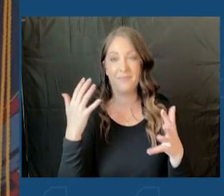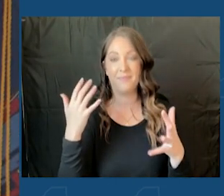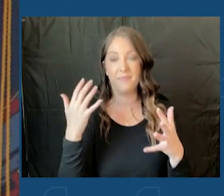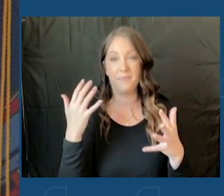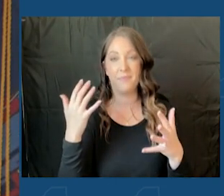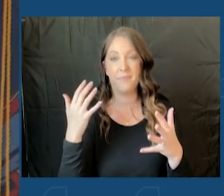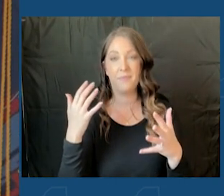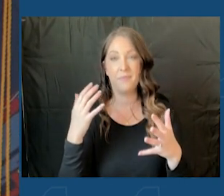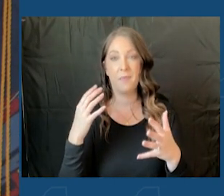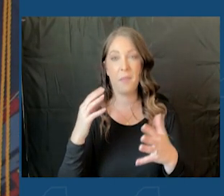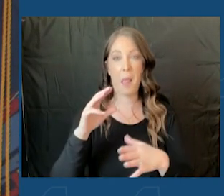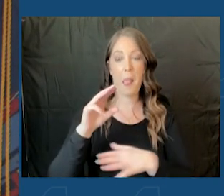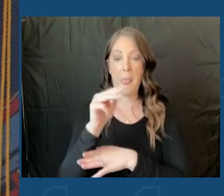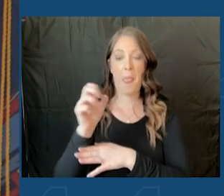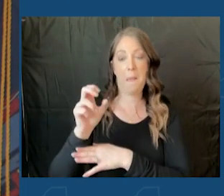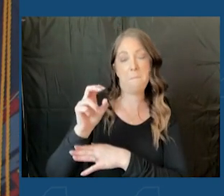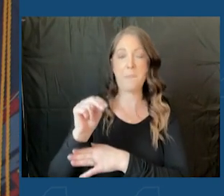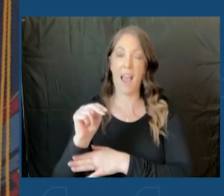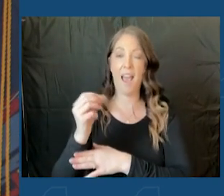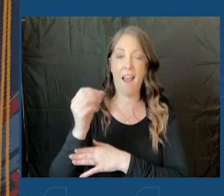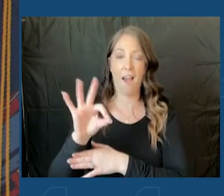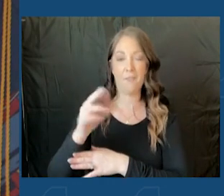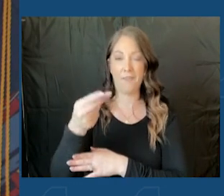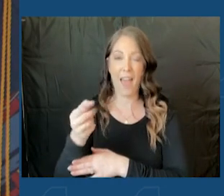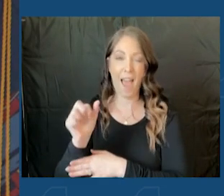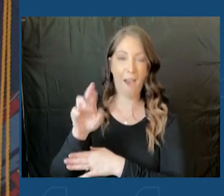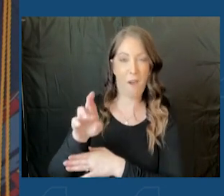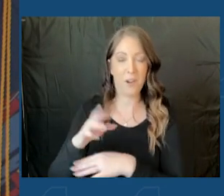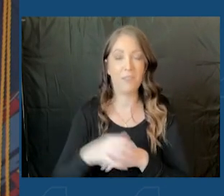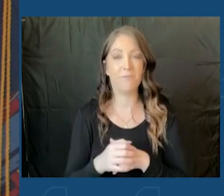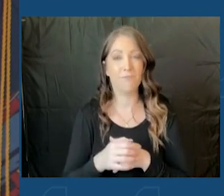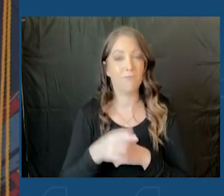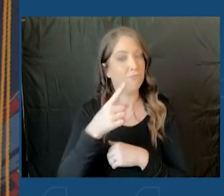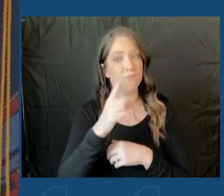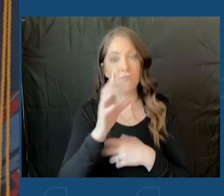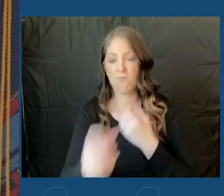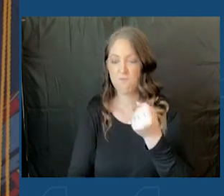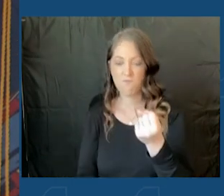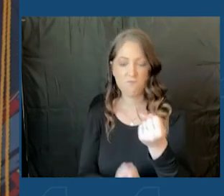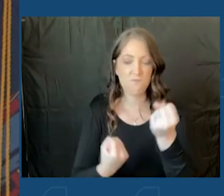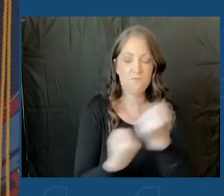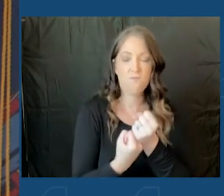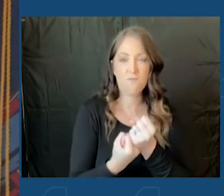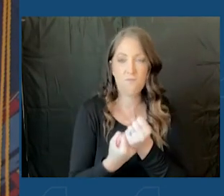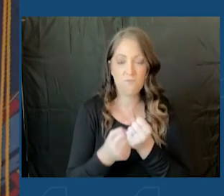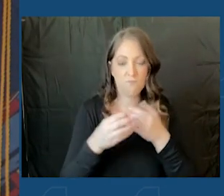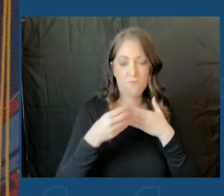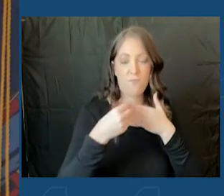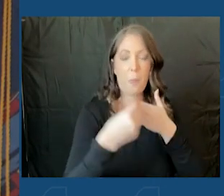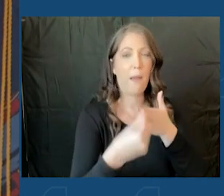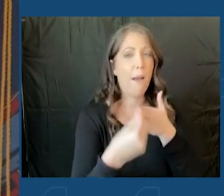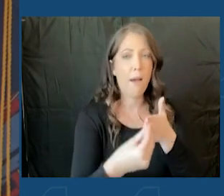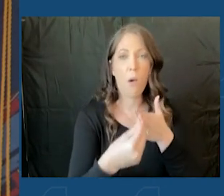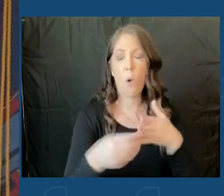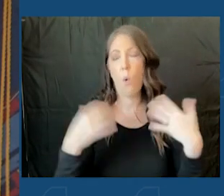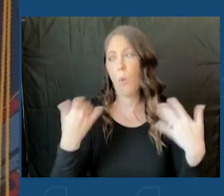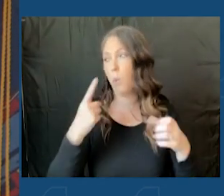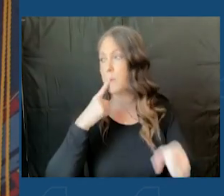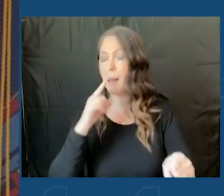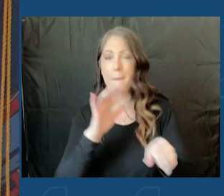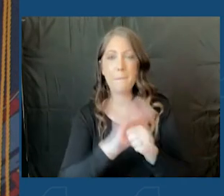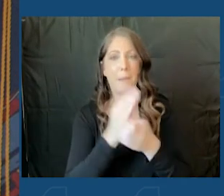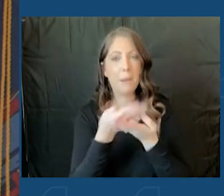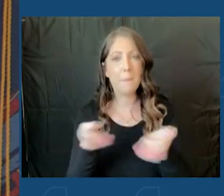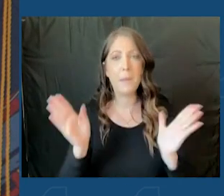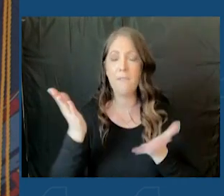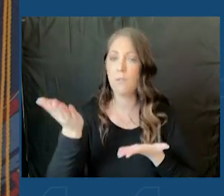The man of the hour, who stepped up and just has been leading with, again, the same commitment to public service that we all